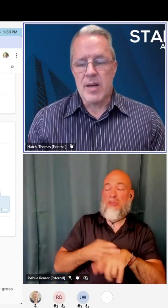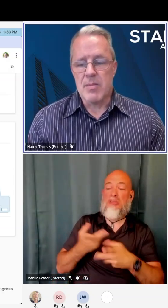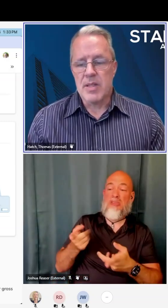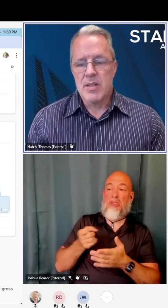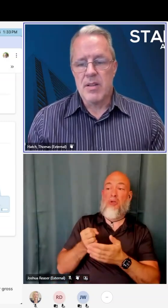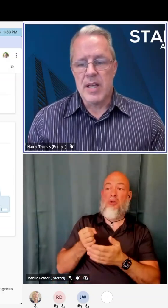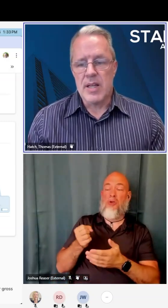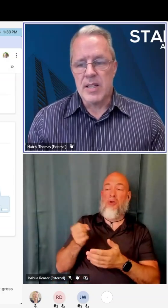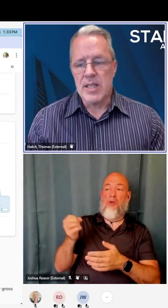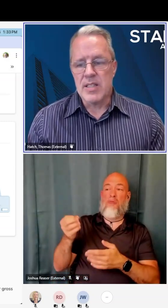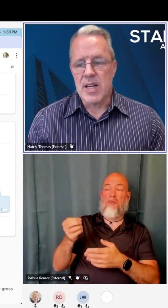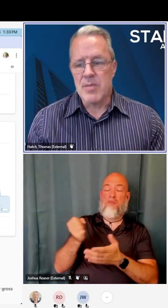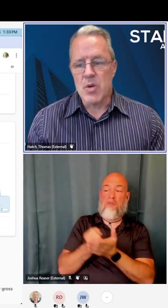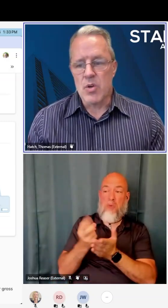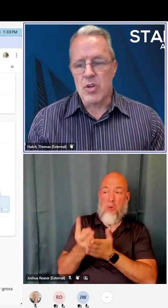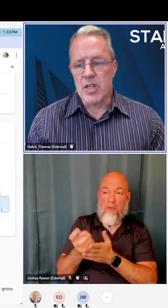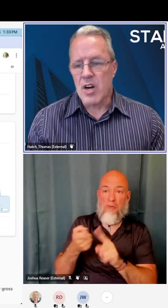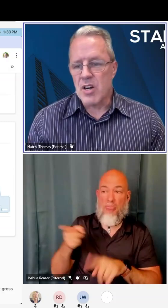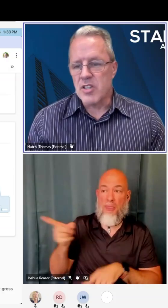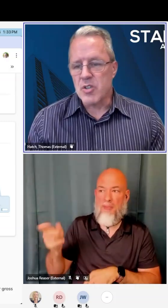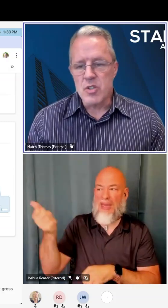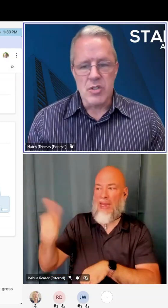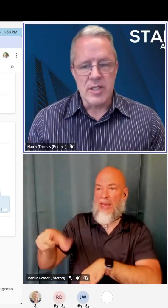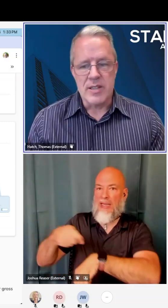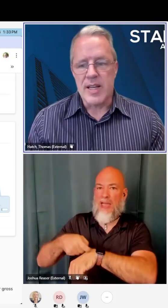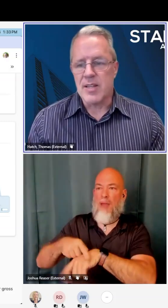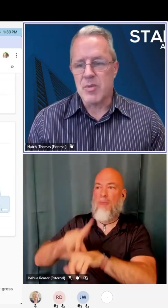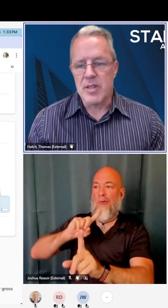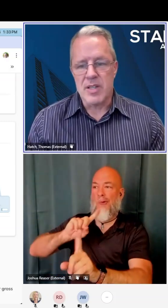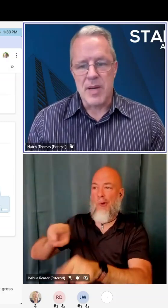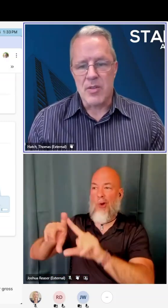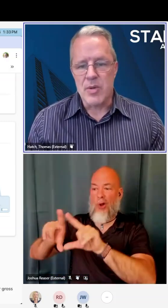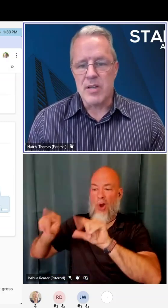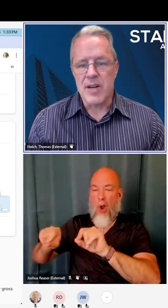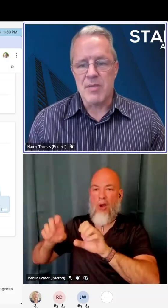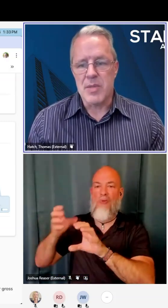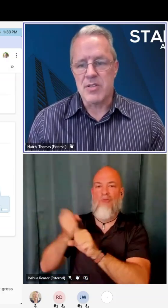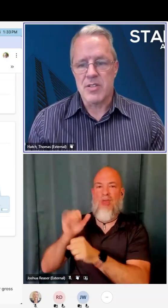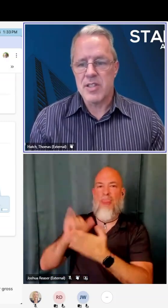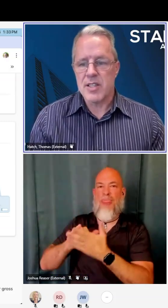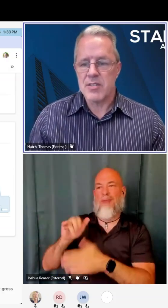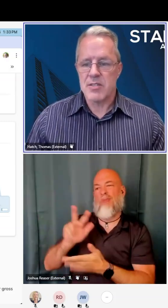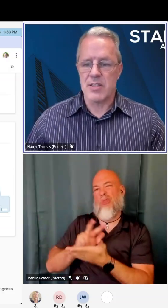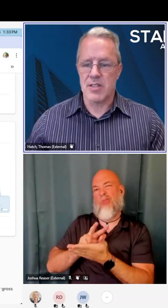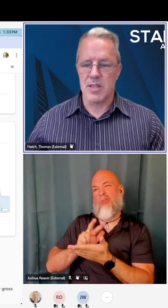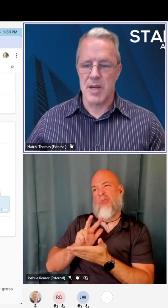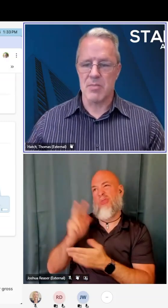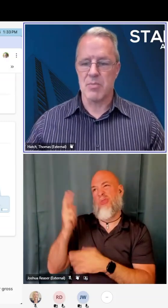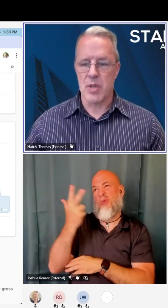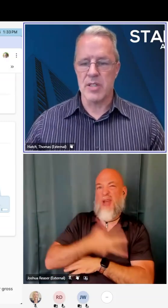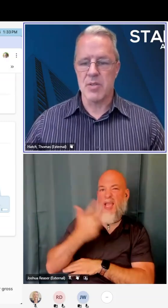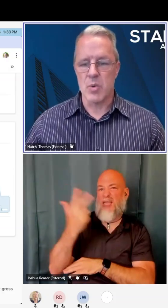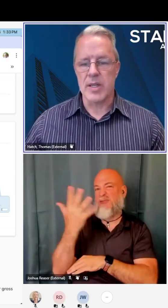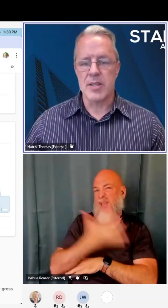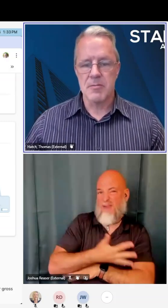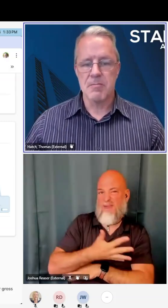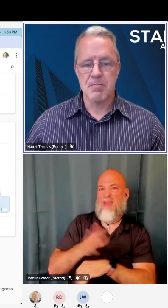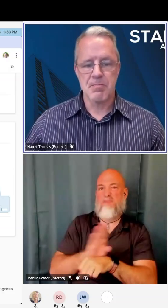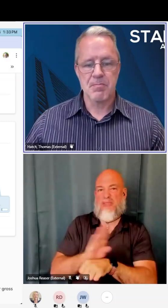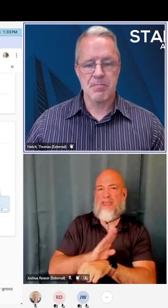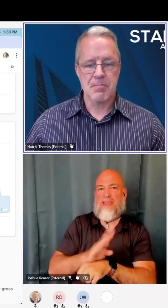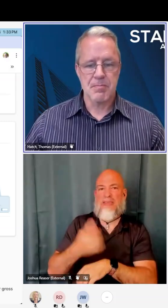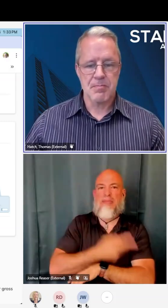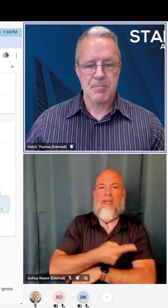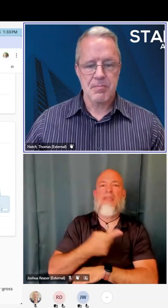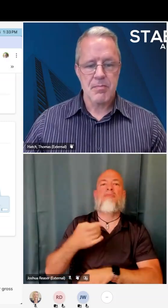with them, then anytime you order a card, you'll usually get that within about 3 to 5 business days. They send them out pretty quick.